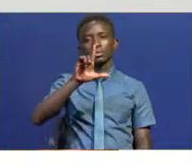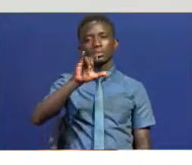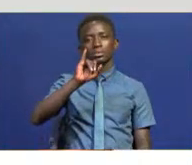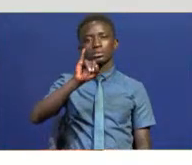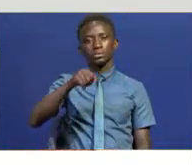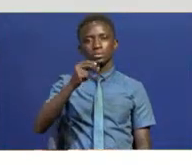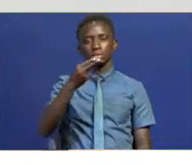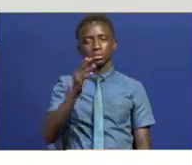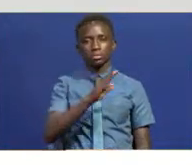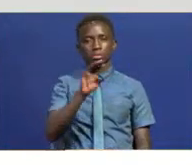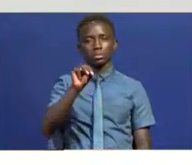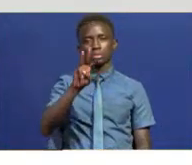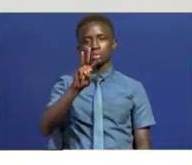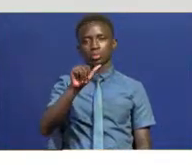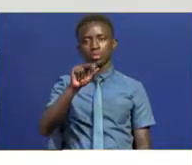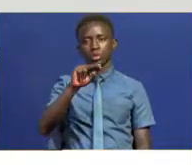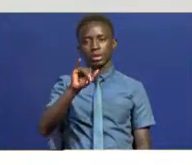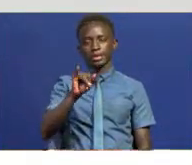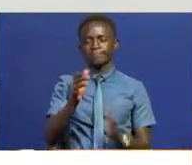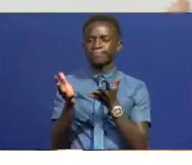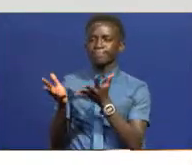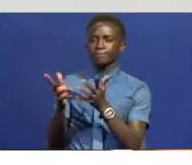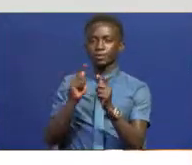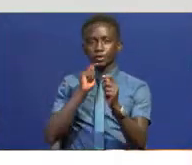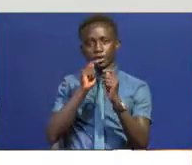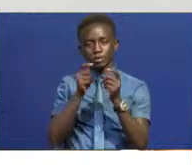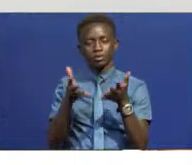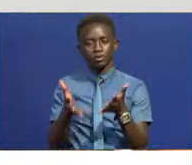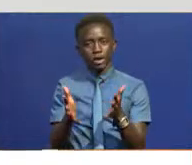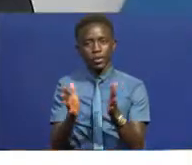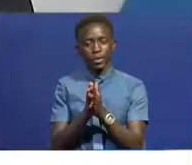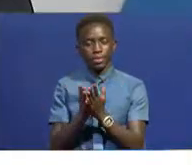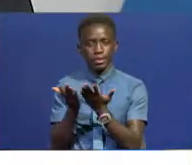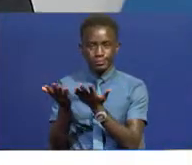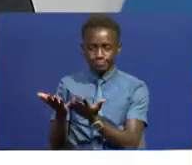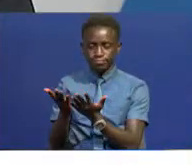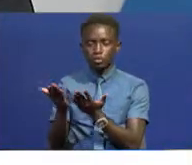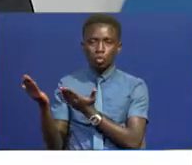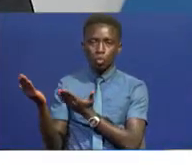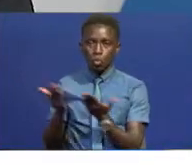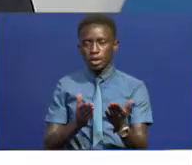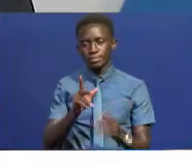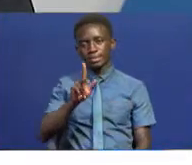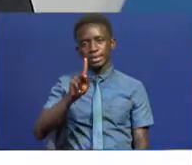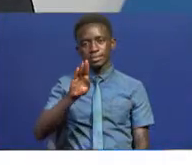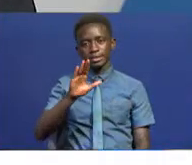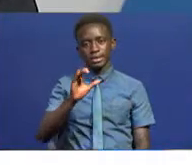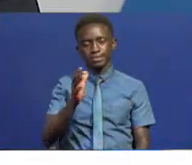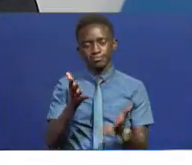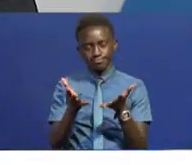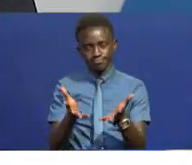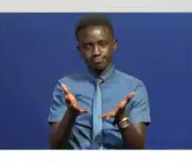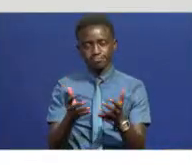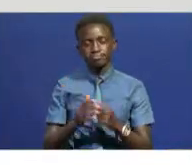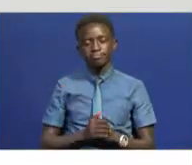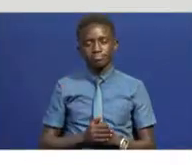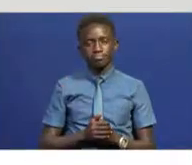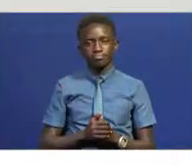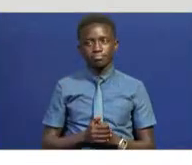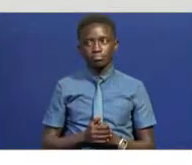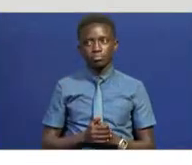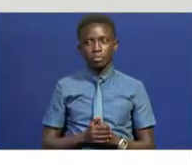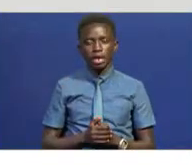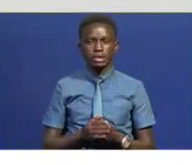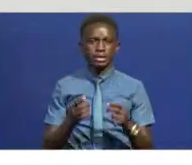studio. Thank you very much, PS, for joining us. And of course, welcome to KBC Channel 1. Thank you, John. Karibu sana. Briefly, probably